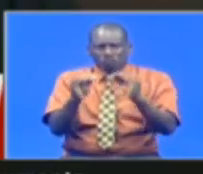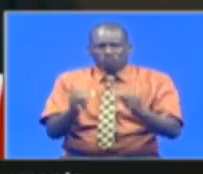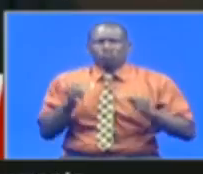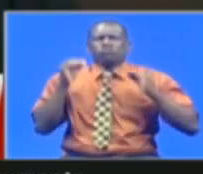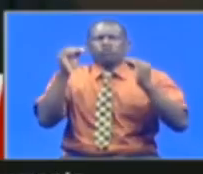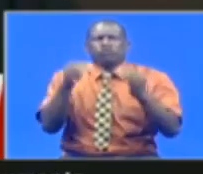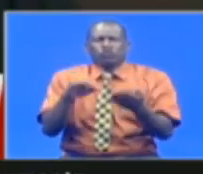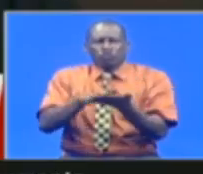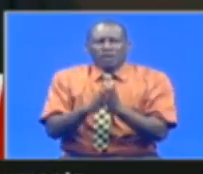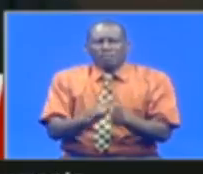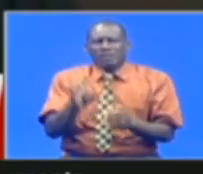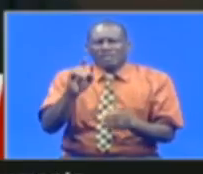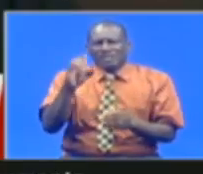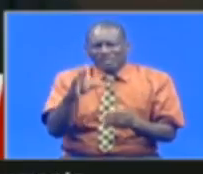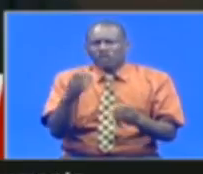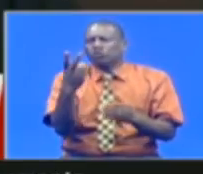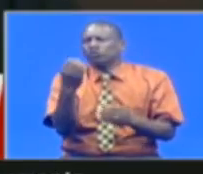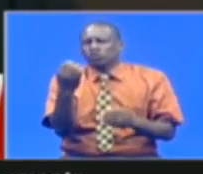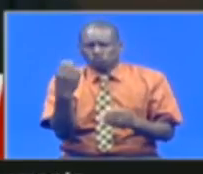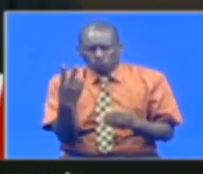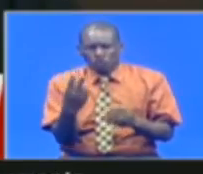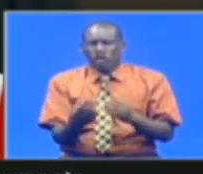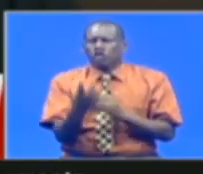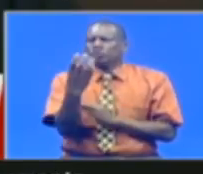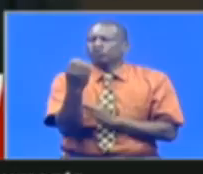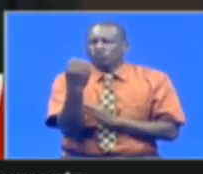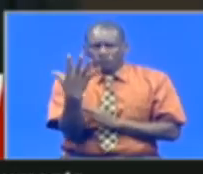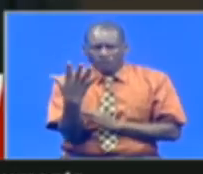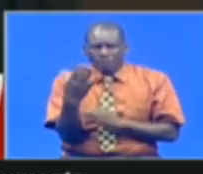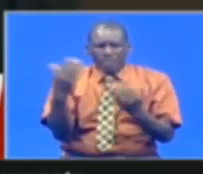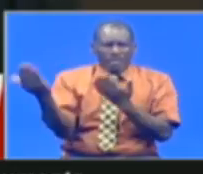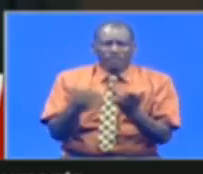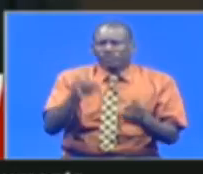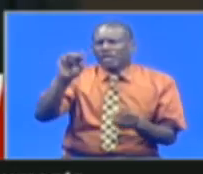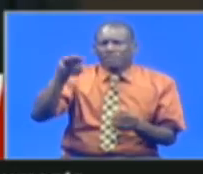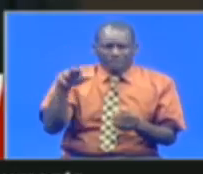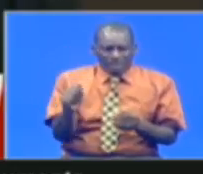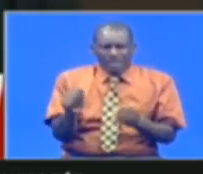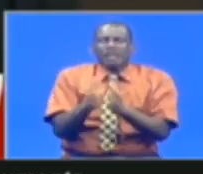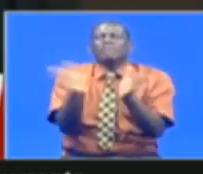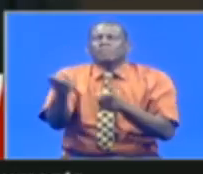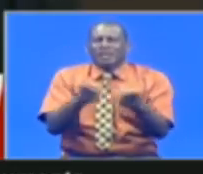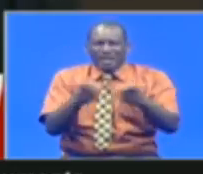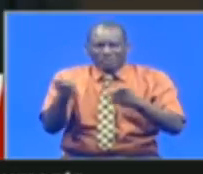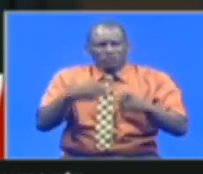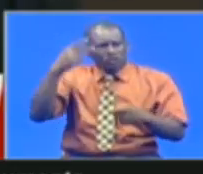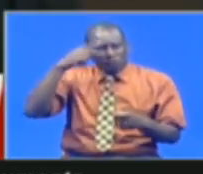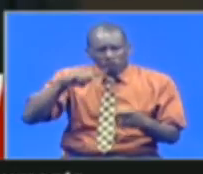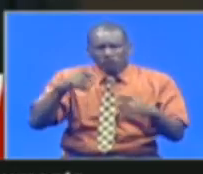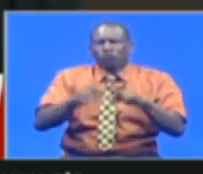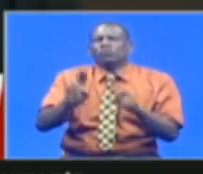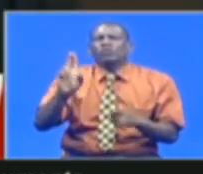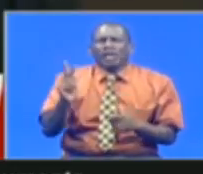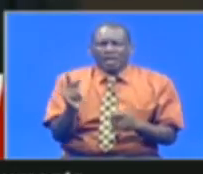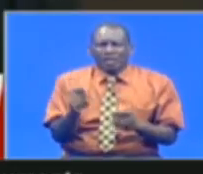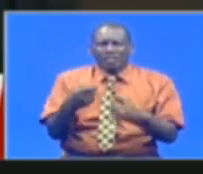a District Commissioner in 2002. In 2005, he received a Master's of Arts degree in Public Administration and Policy in the United Kingdom.